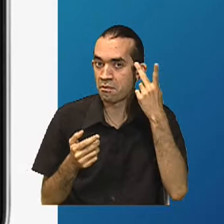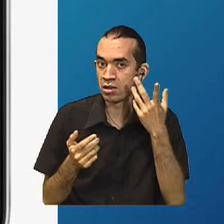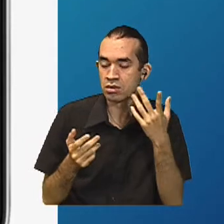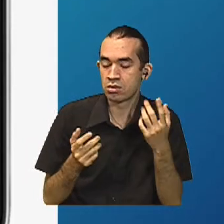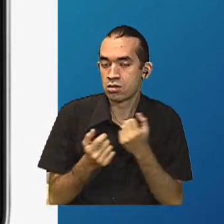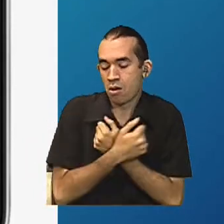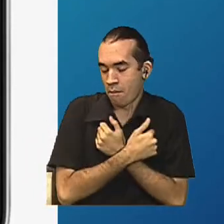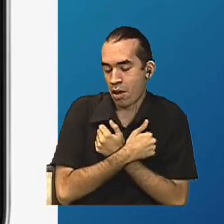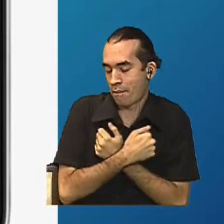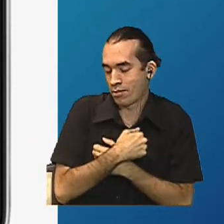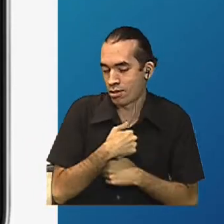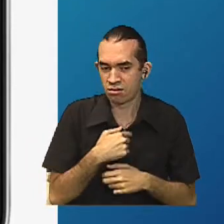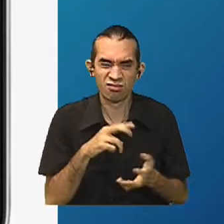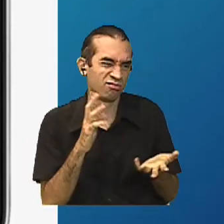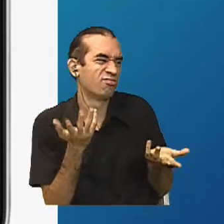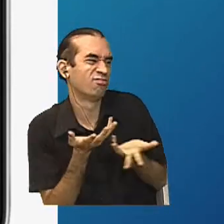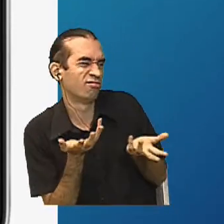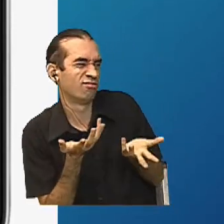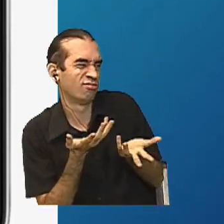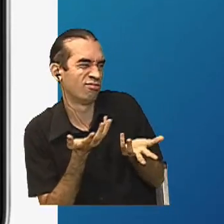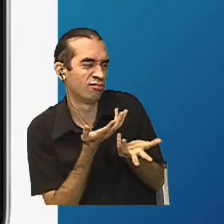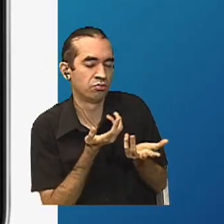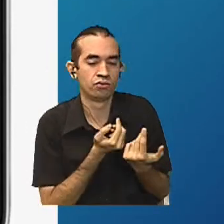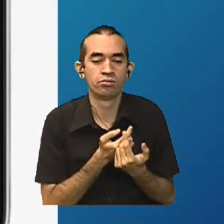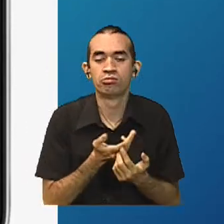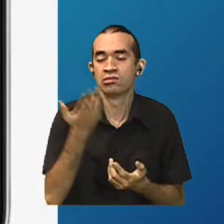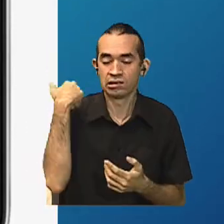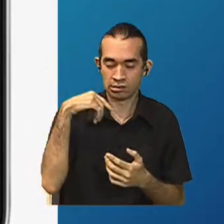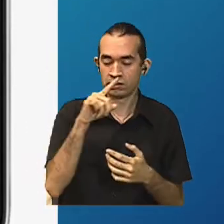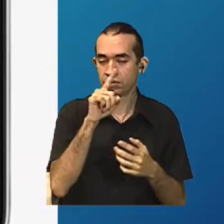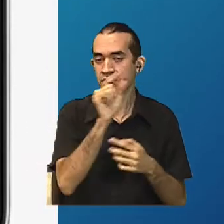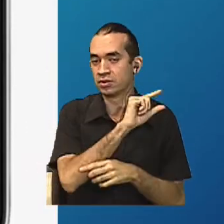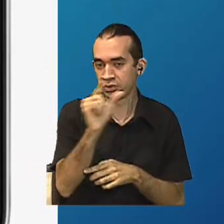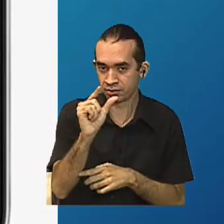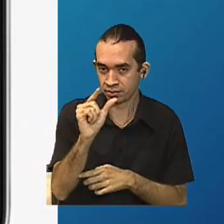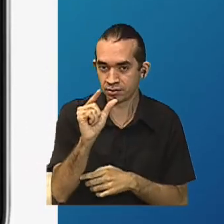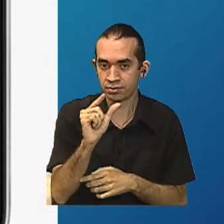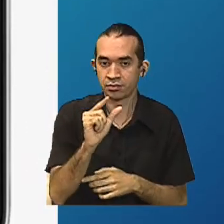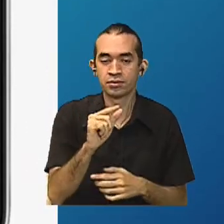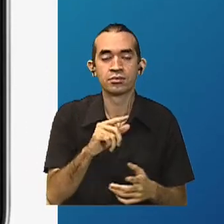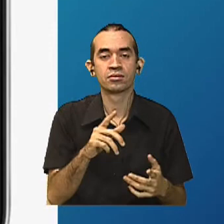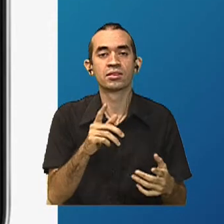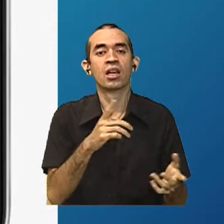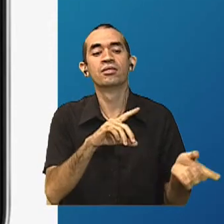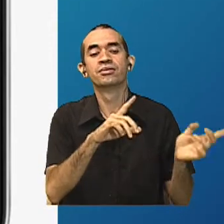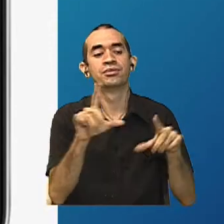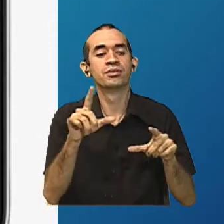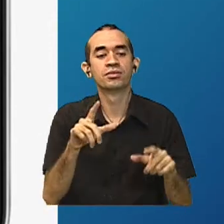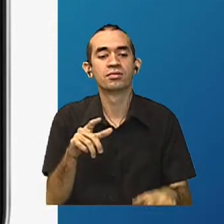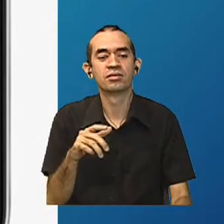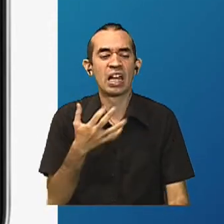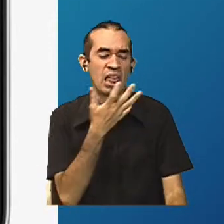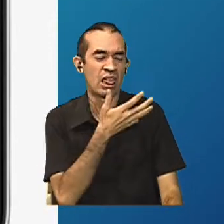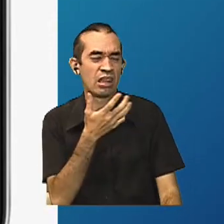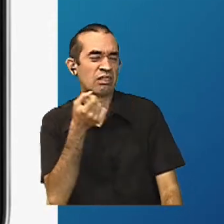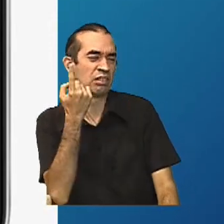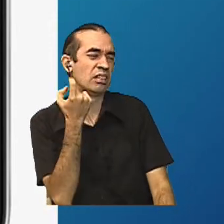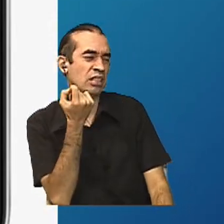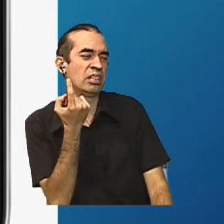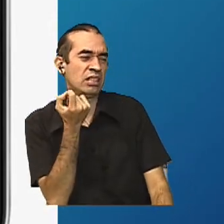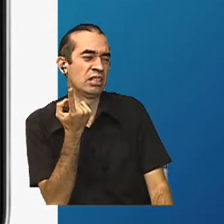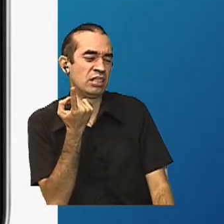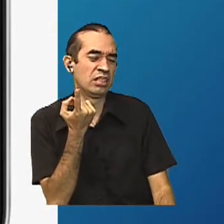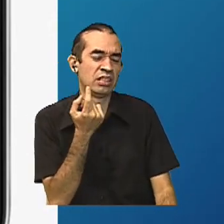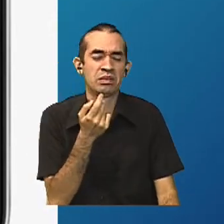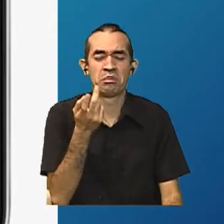me. What do you mean? When I met them last week, they seemed really caring. You don't understand. You